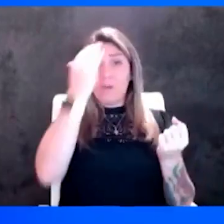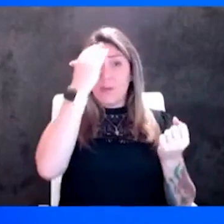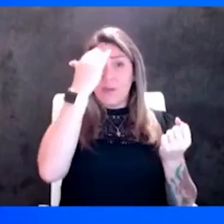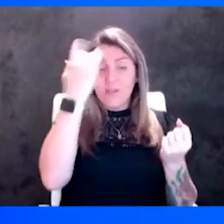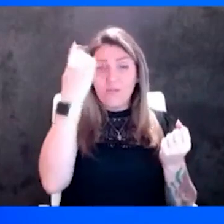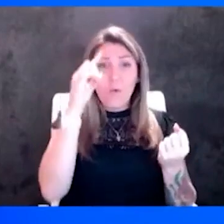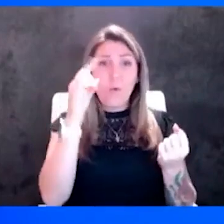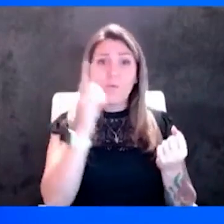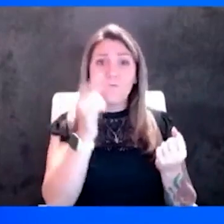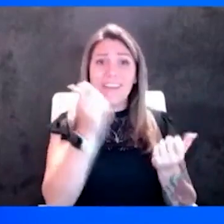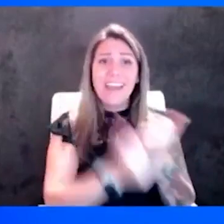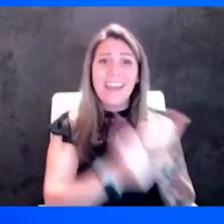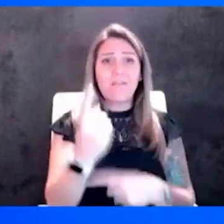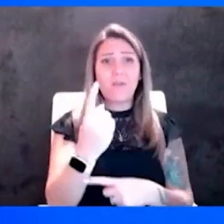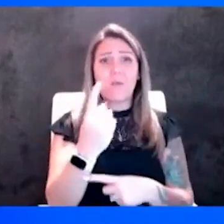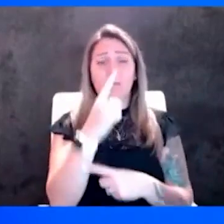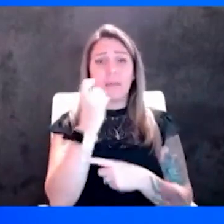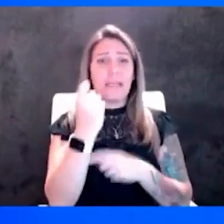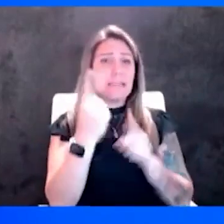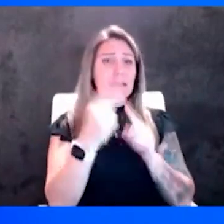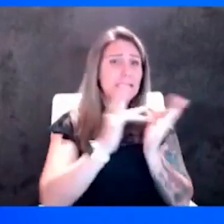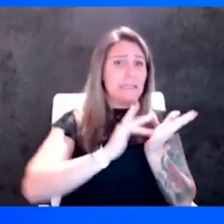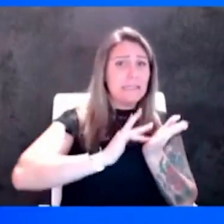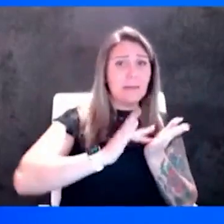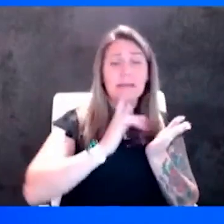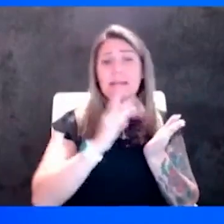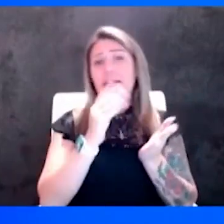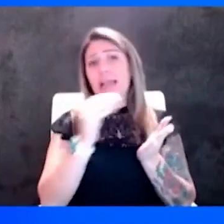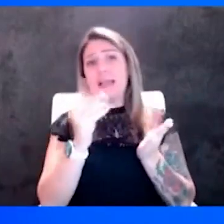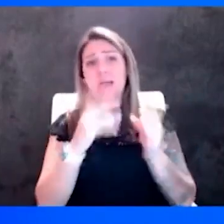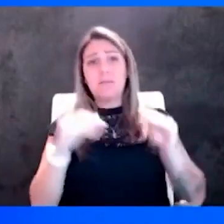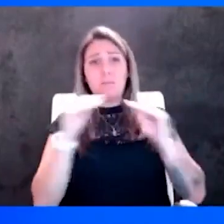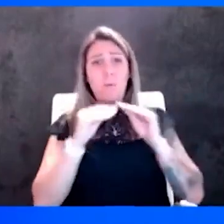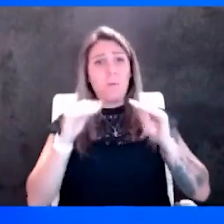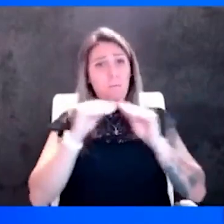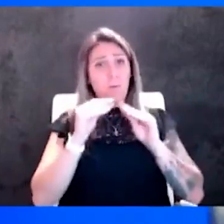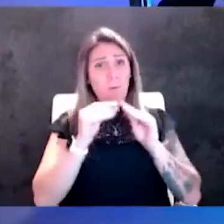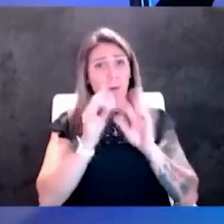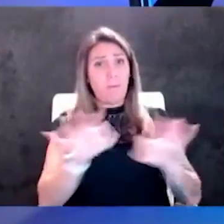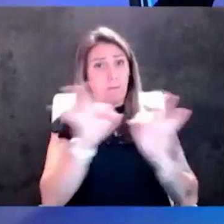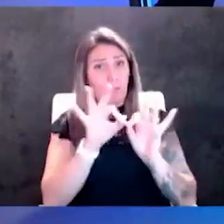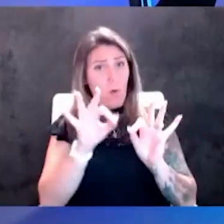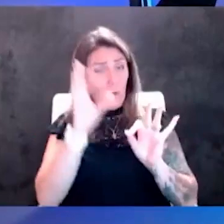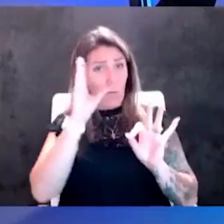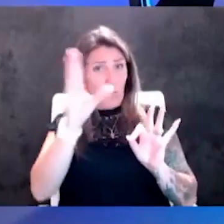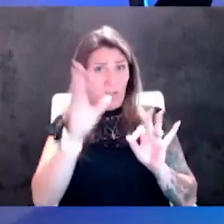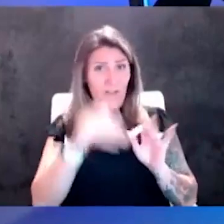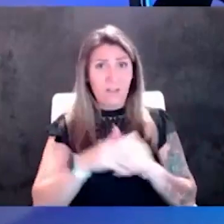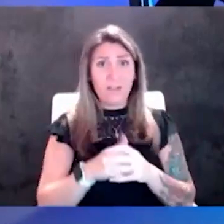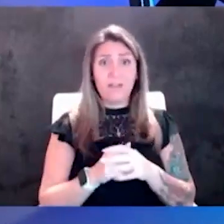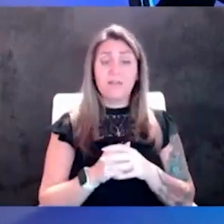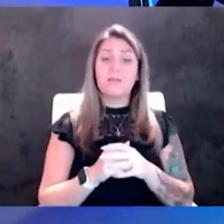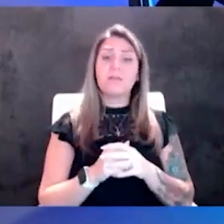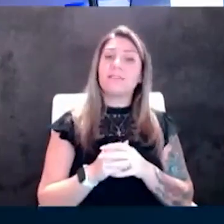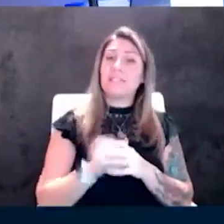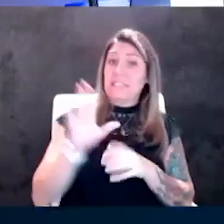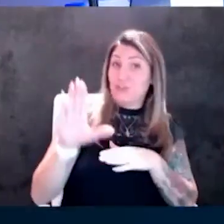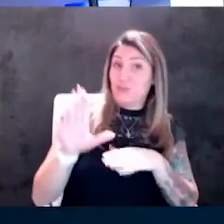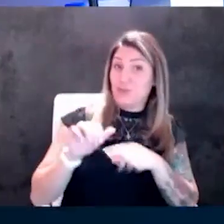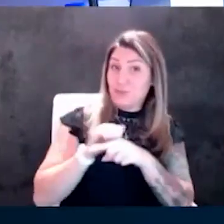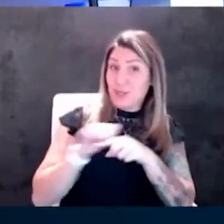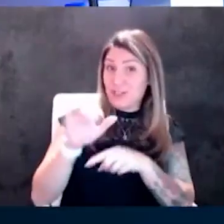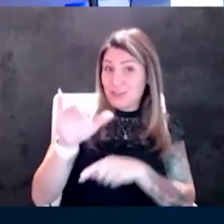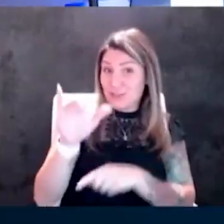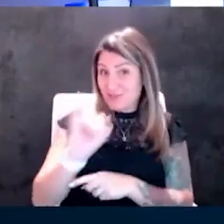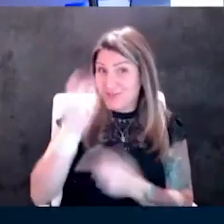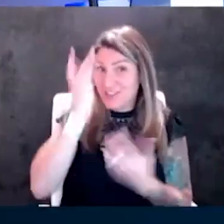antibiotic stewardship question is going to become more and more important moving forward. All right, Hawkeye, this is your practice, right? Yeah. You're an infectious disease doctor,